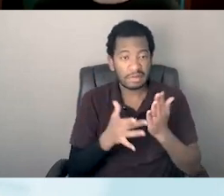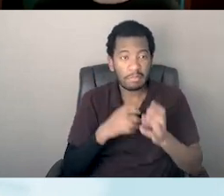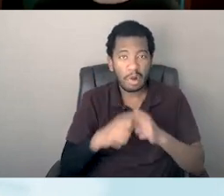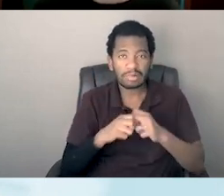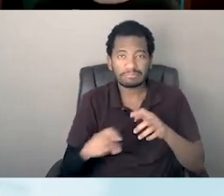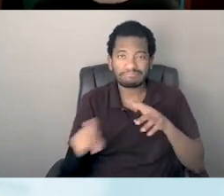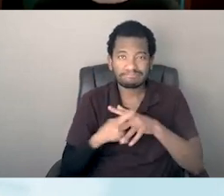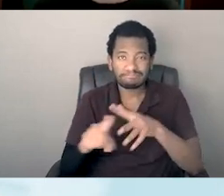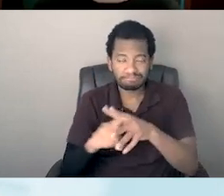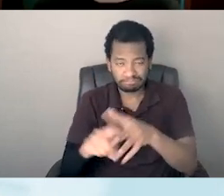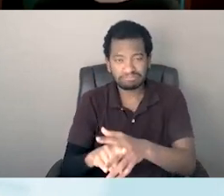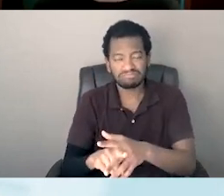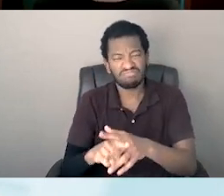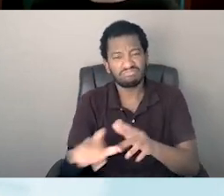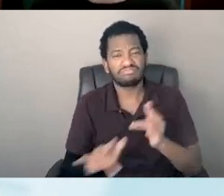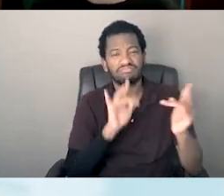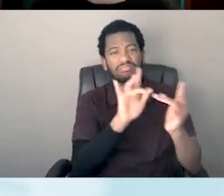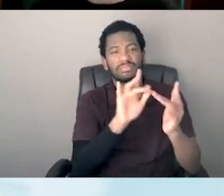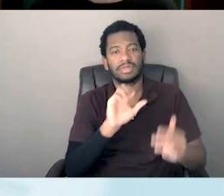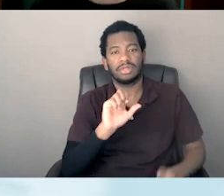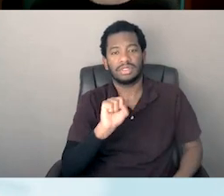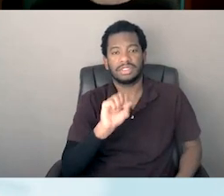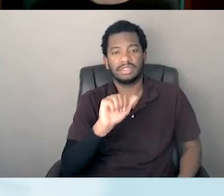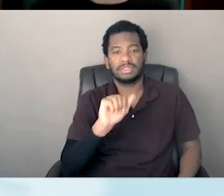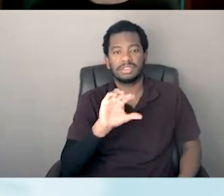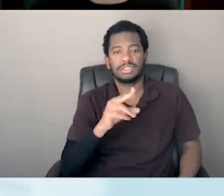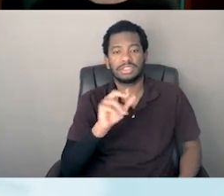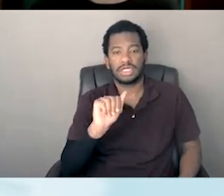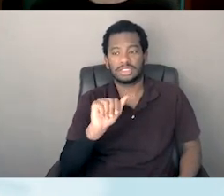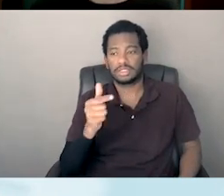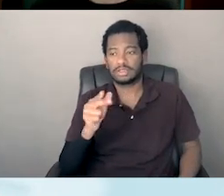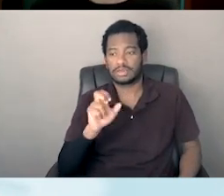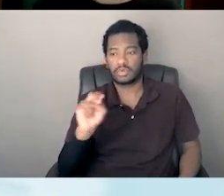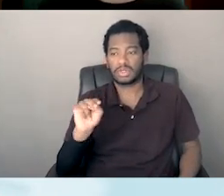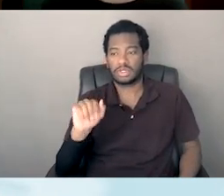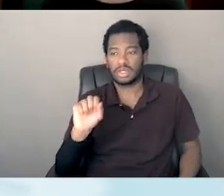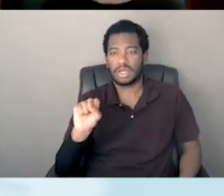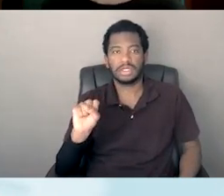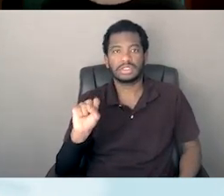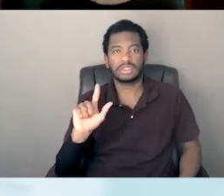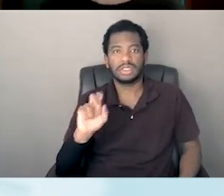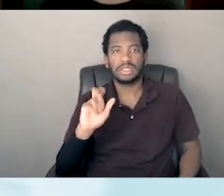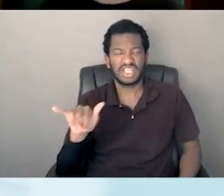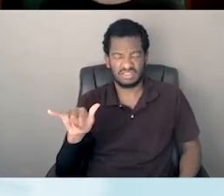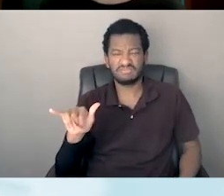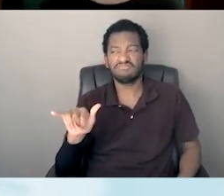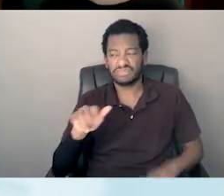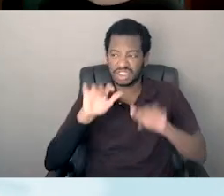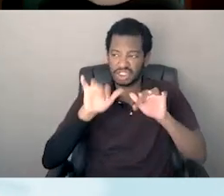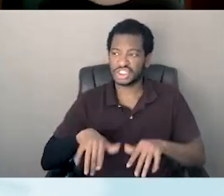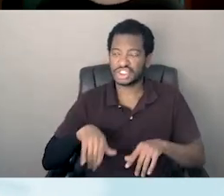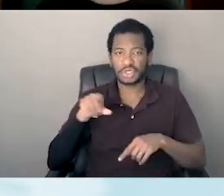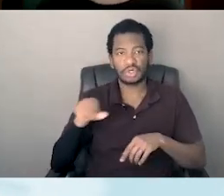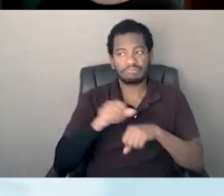feel free to contact Sasha Green-Atchley in the chat, and she can help you out. Before